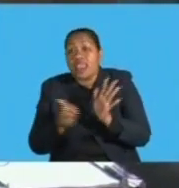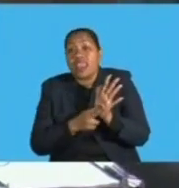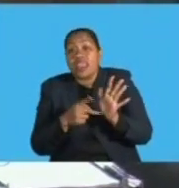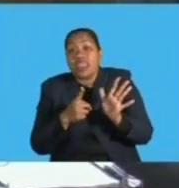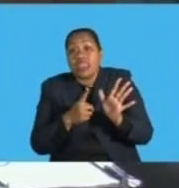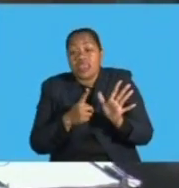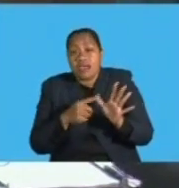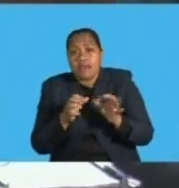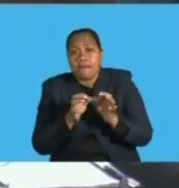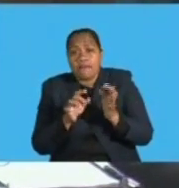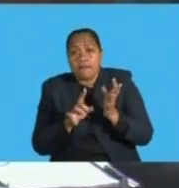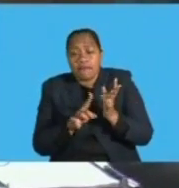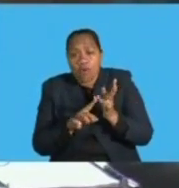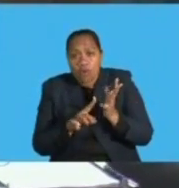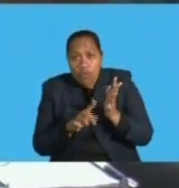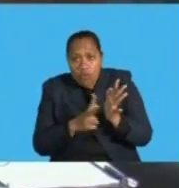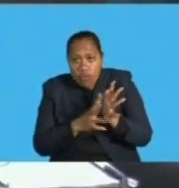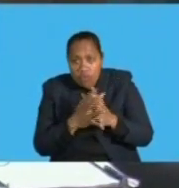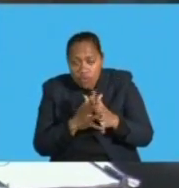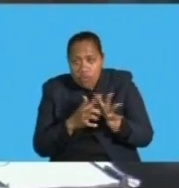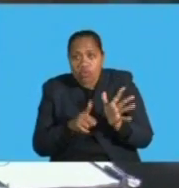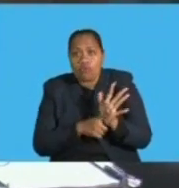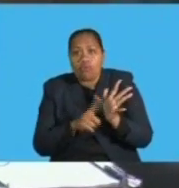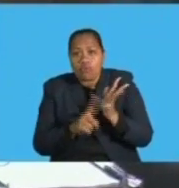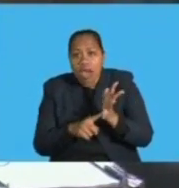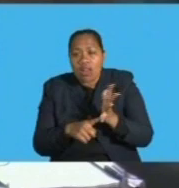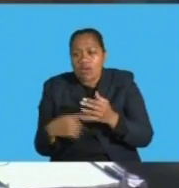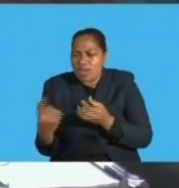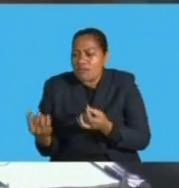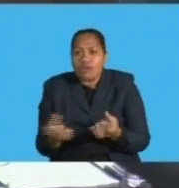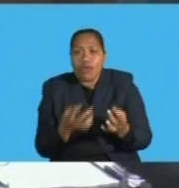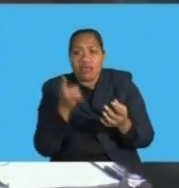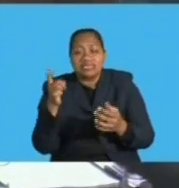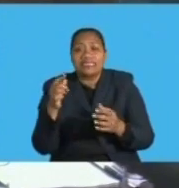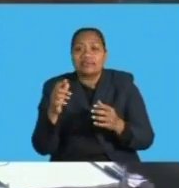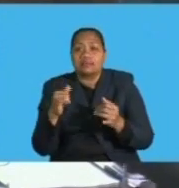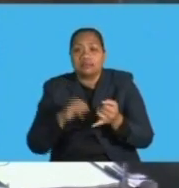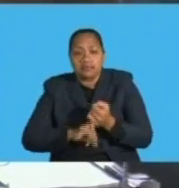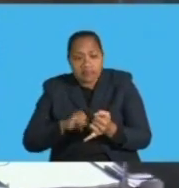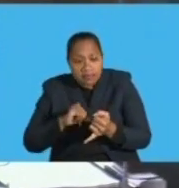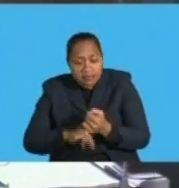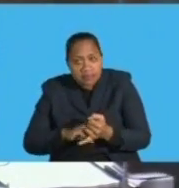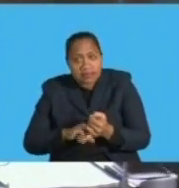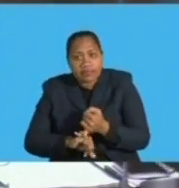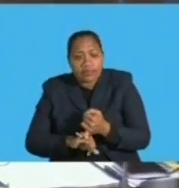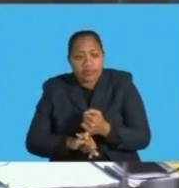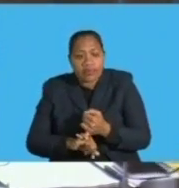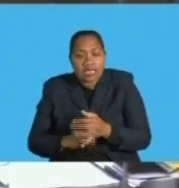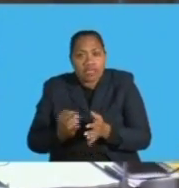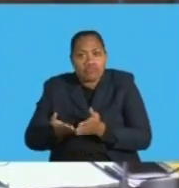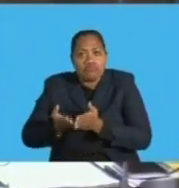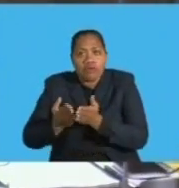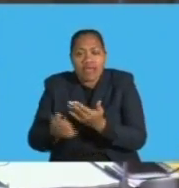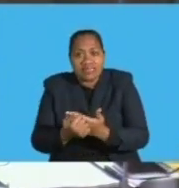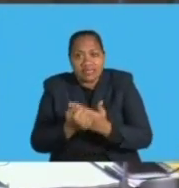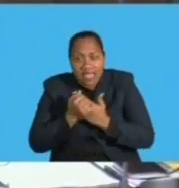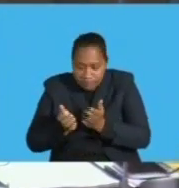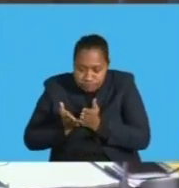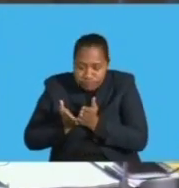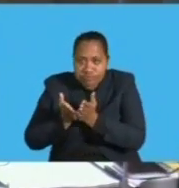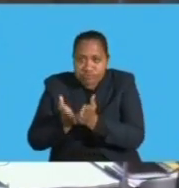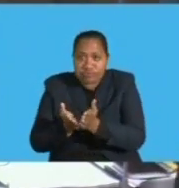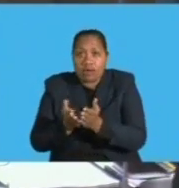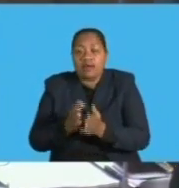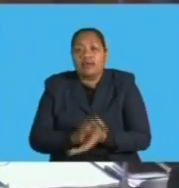street lighting, looking at carrying out repairs in Savasavu to provide safe docking for the Roro vessels,